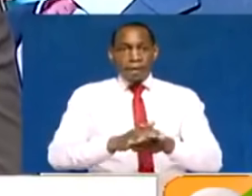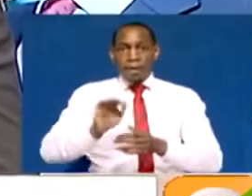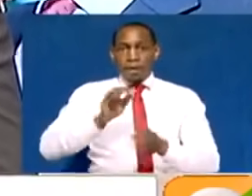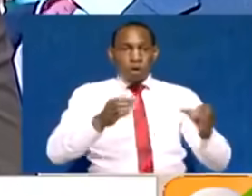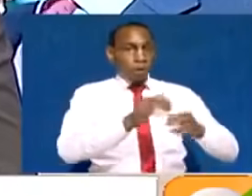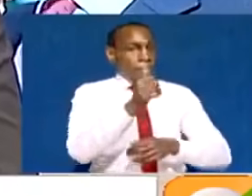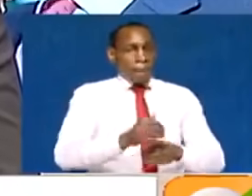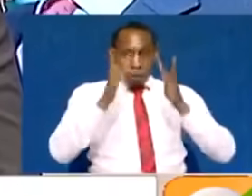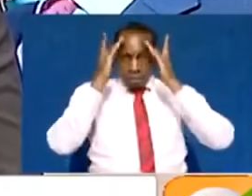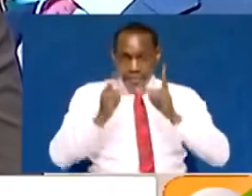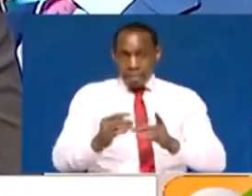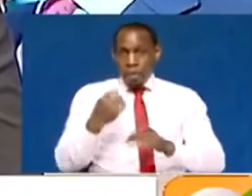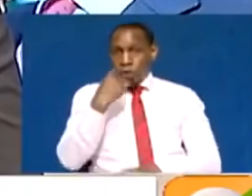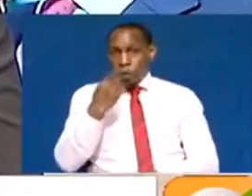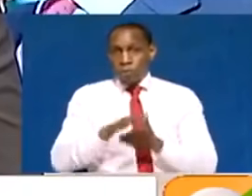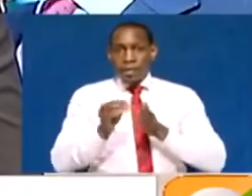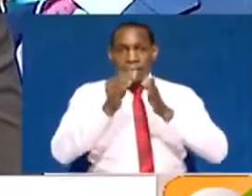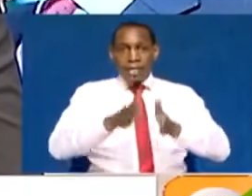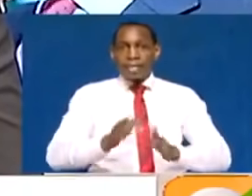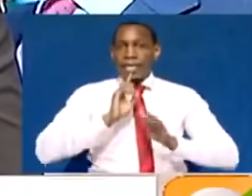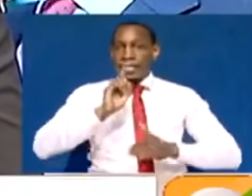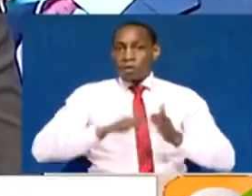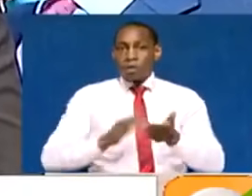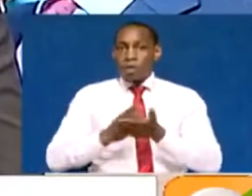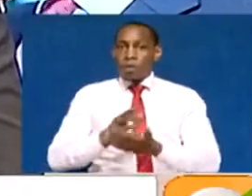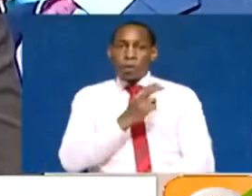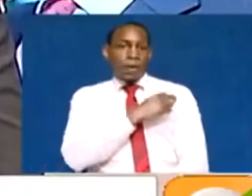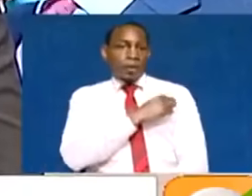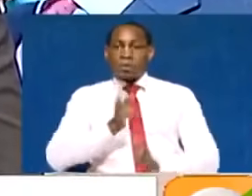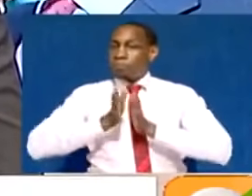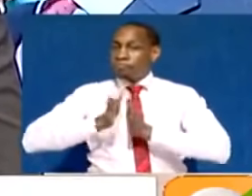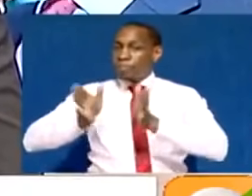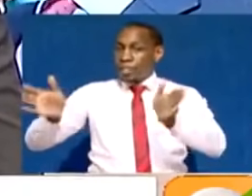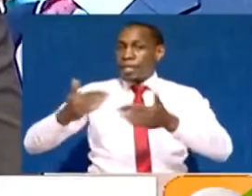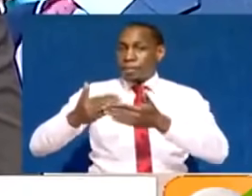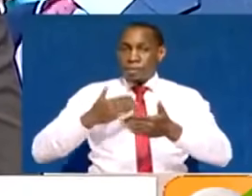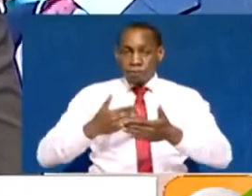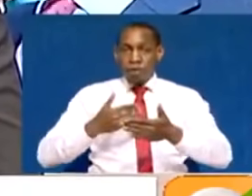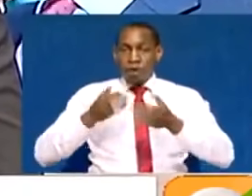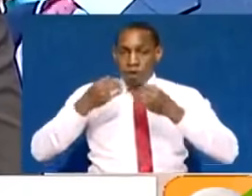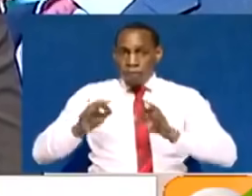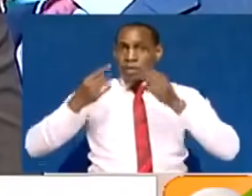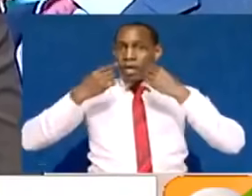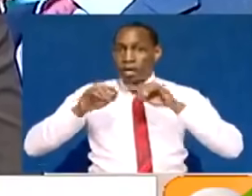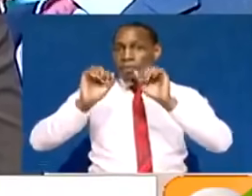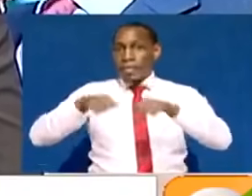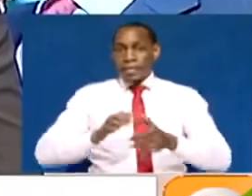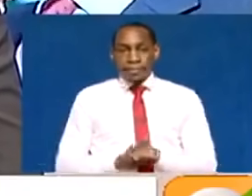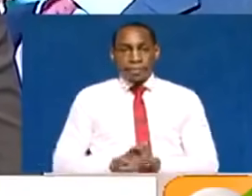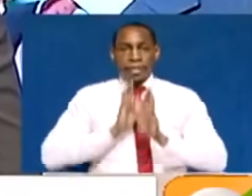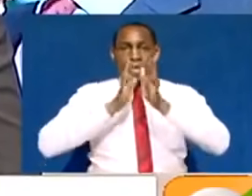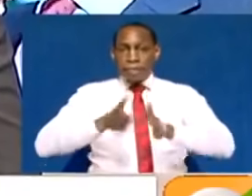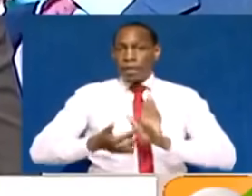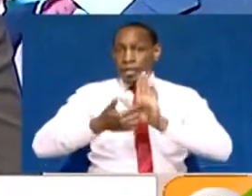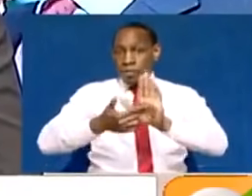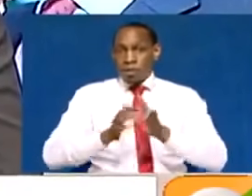yet to settle on one. The leaders instead revealing that they were consulting widely before making a formal announcement. And as Chemutai